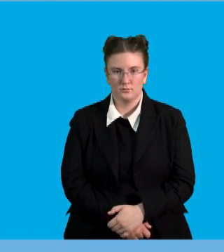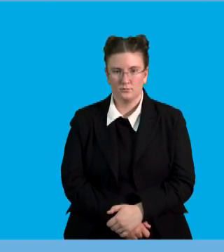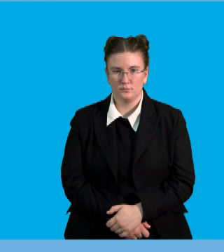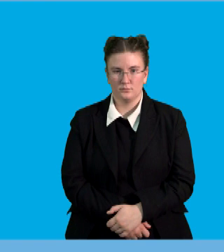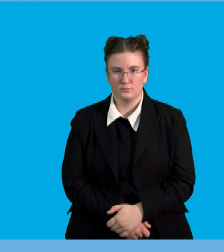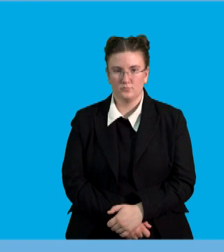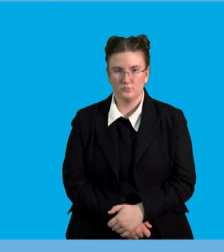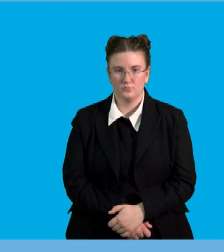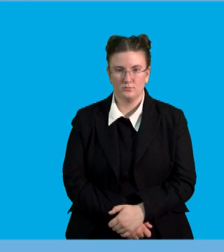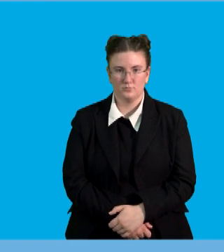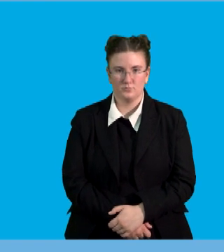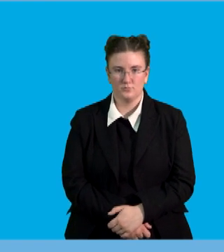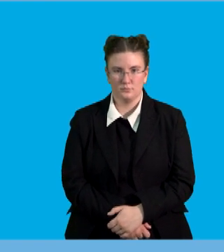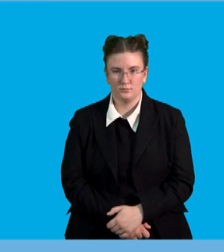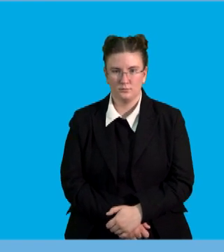around a